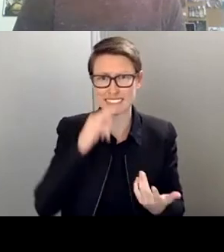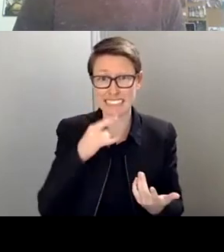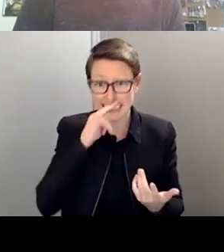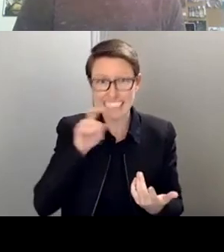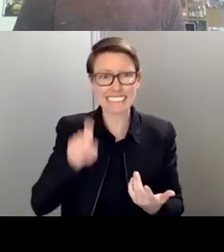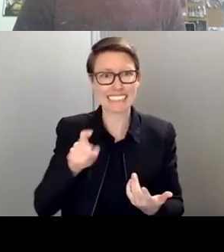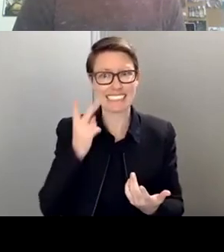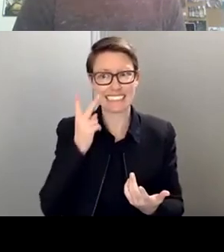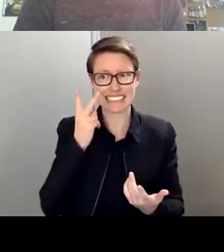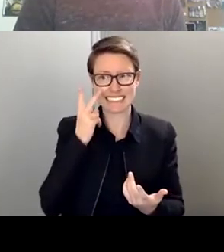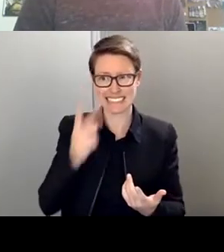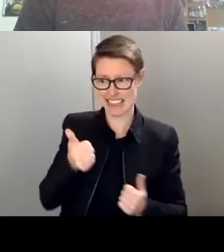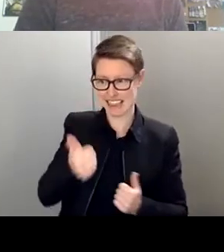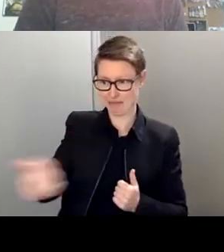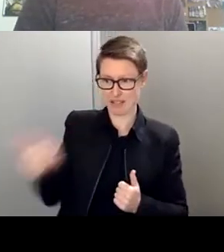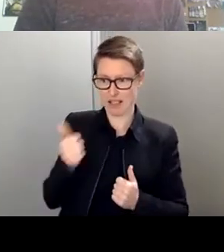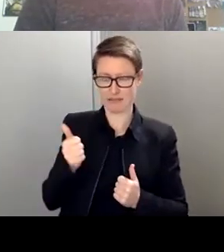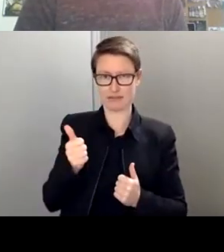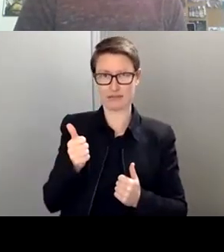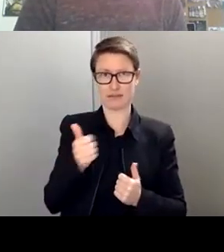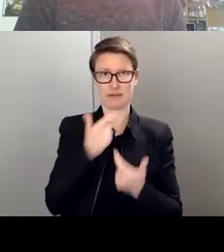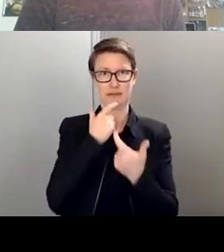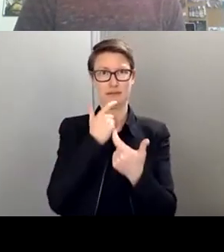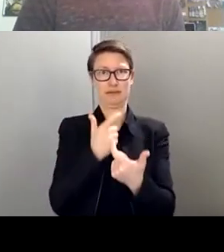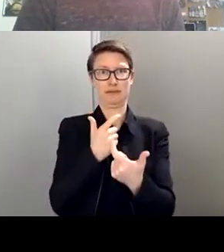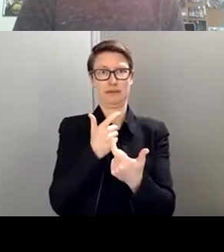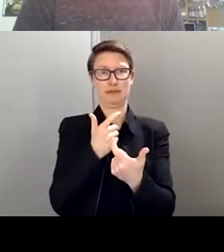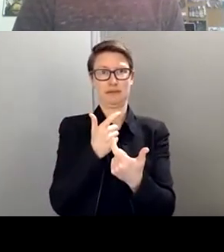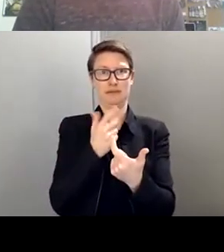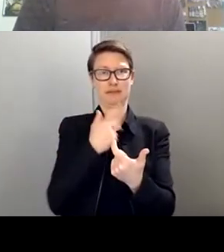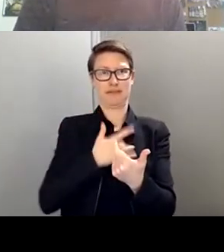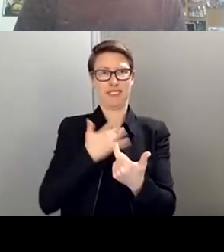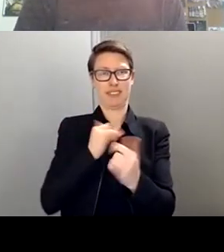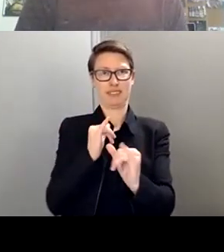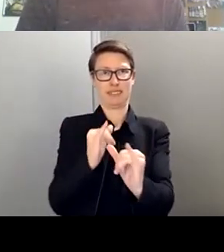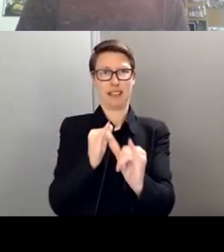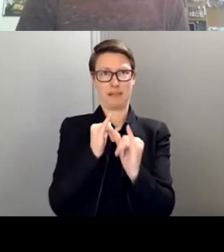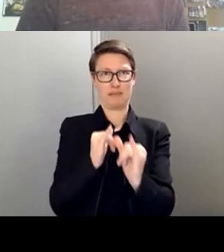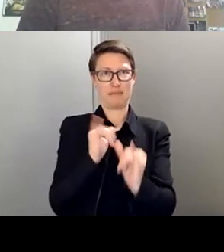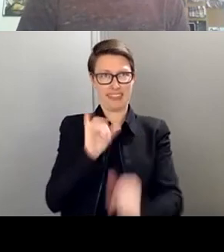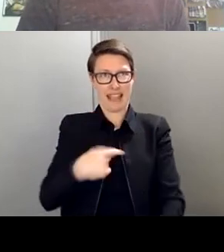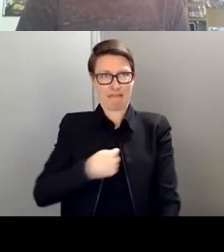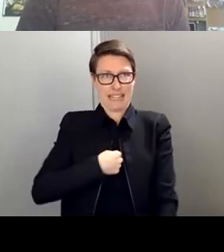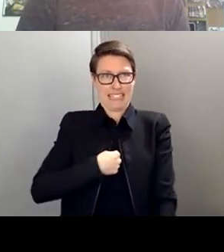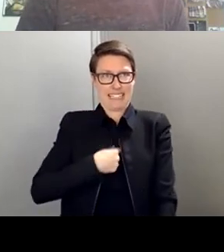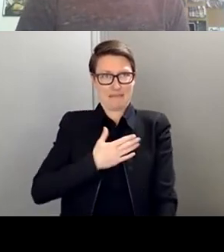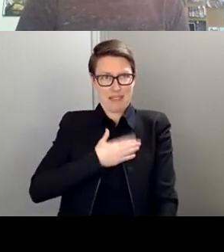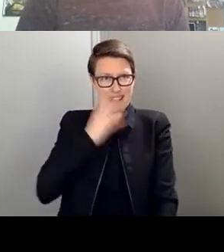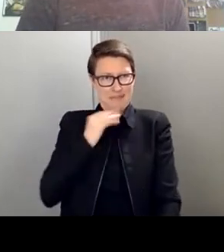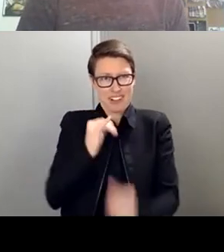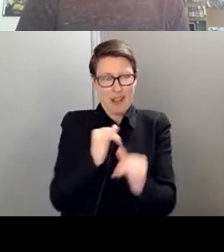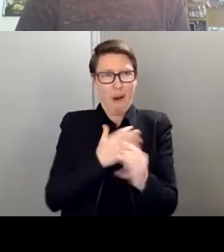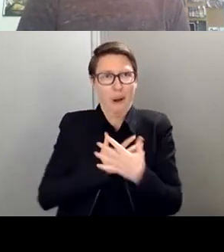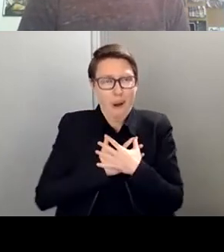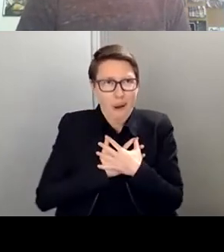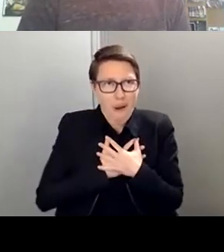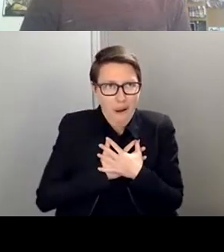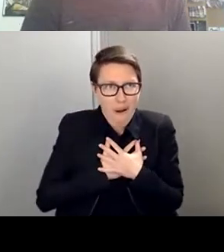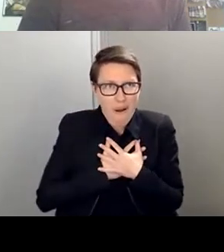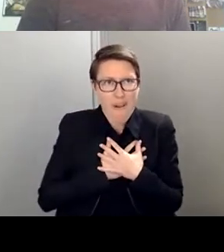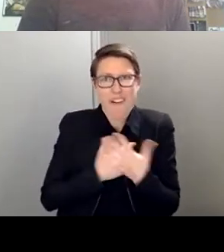see themselves reflected on screen authentically so they can say, yeah, that is me, that is my experience, and look what I can do, look what I can